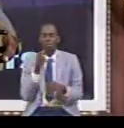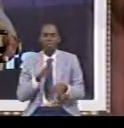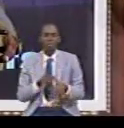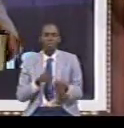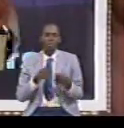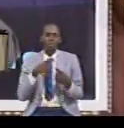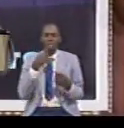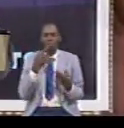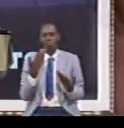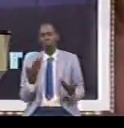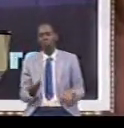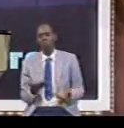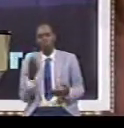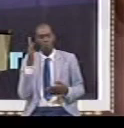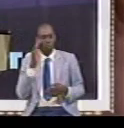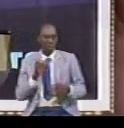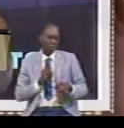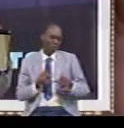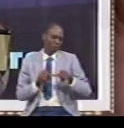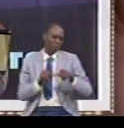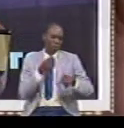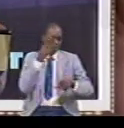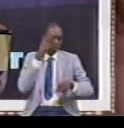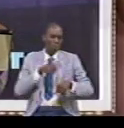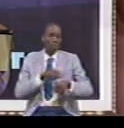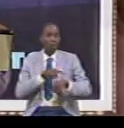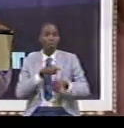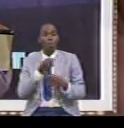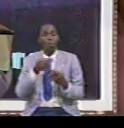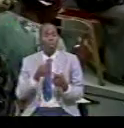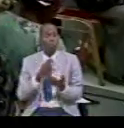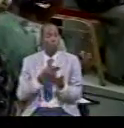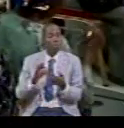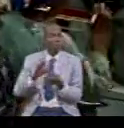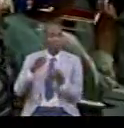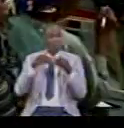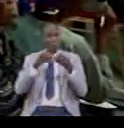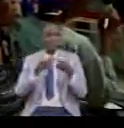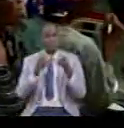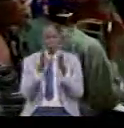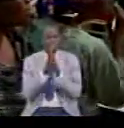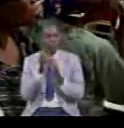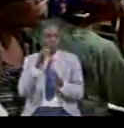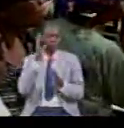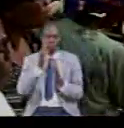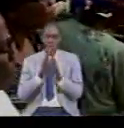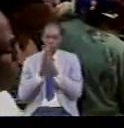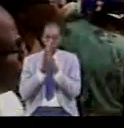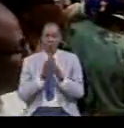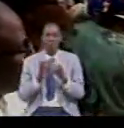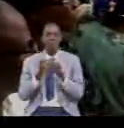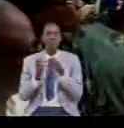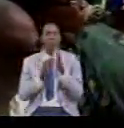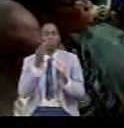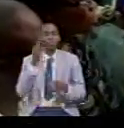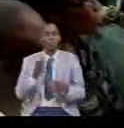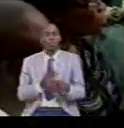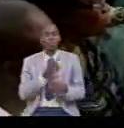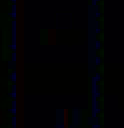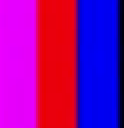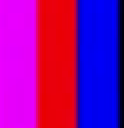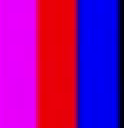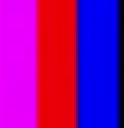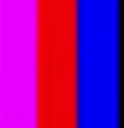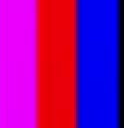I'm going to continue or not. When that spirit is moving us to pray, you will pray. Yeah. And then when you are filled with the Holy